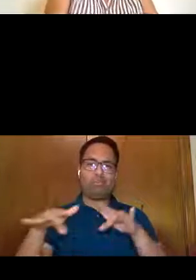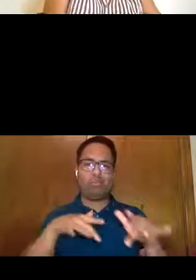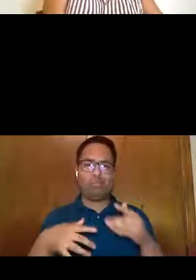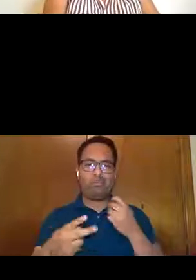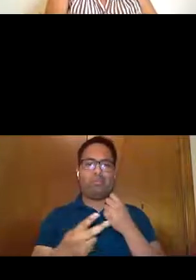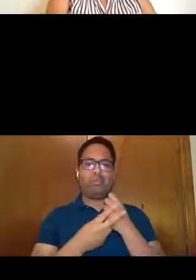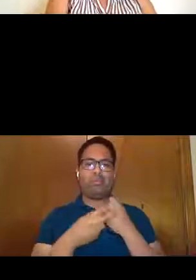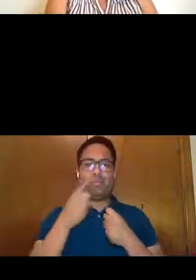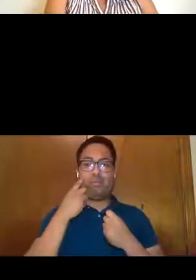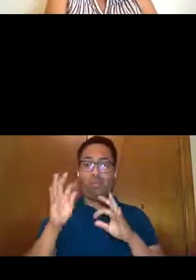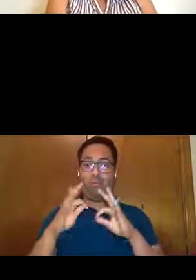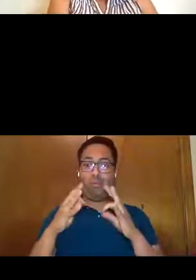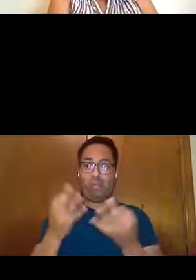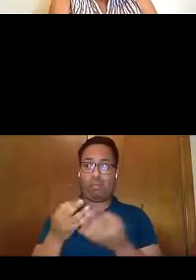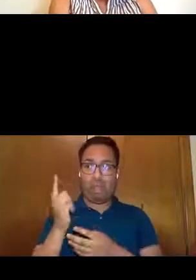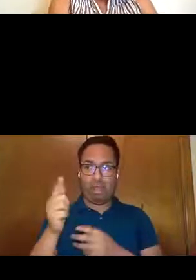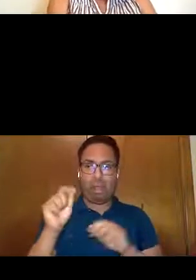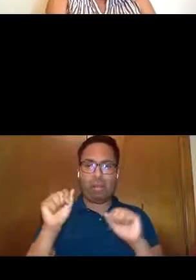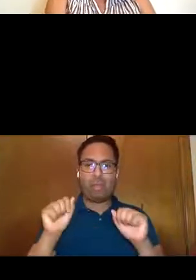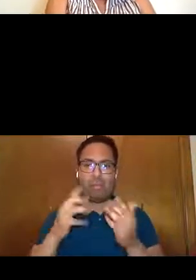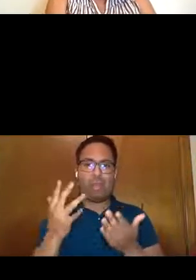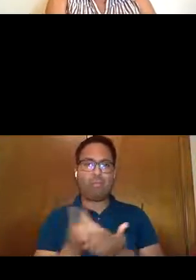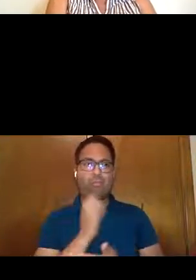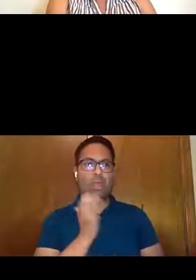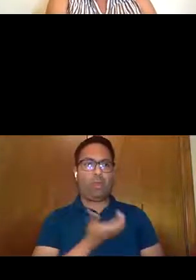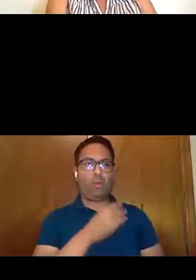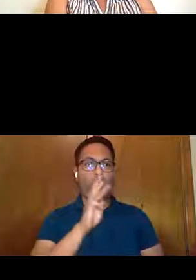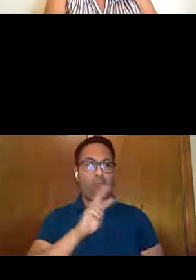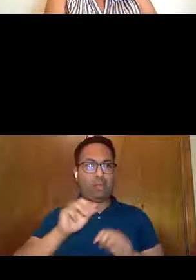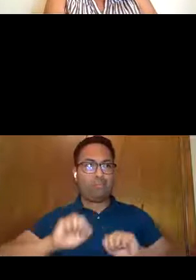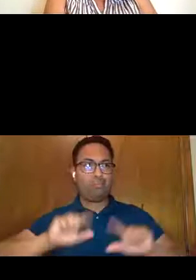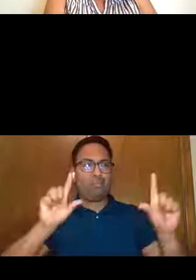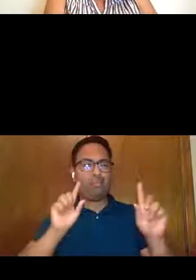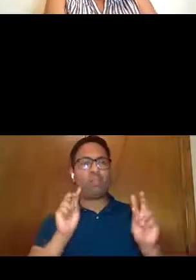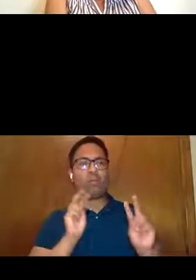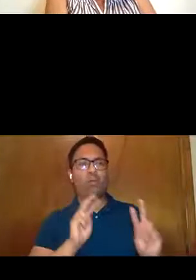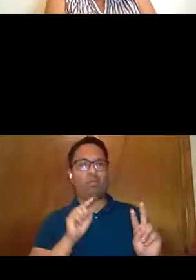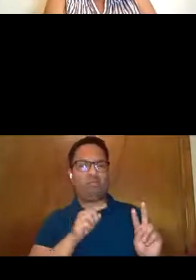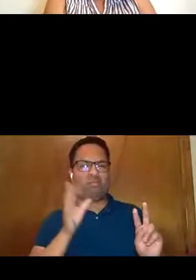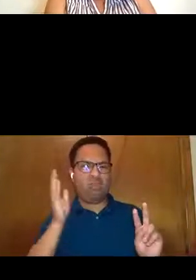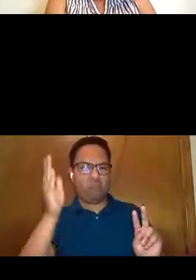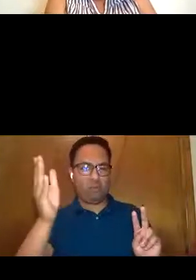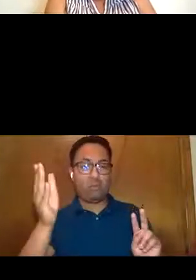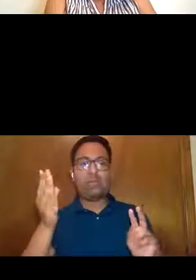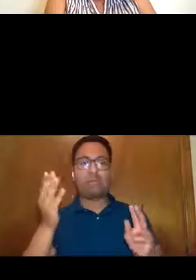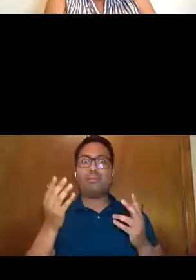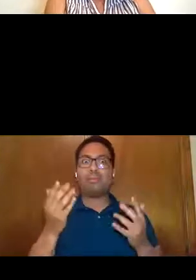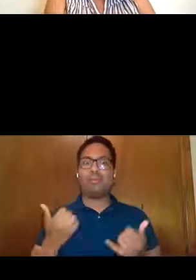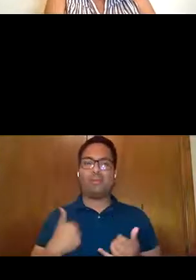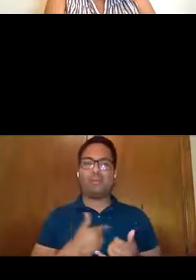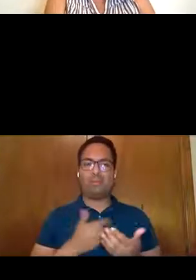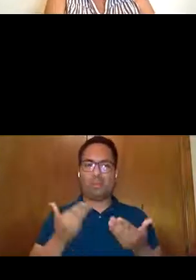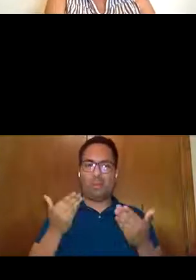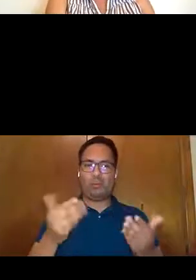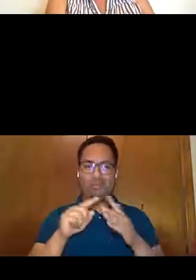able to view this on our website in the future. With that being said, let's go ahead and get